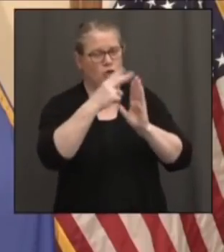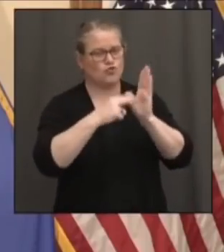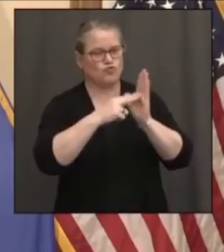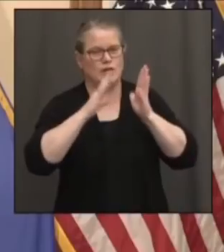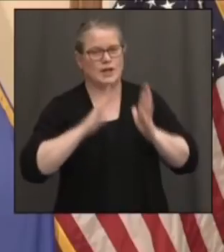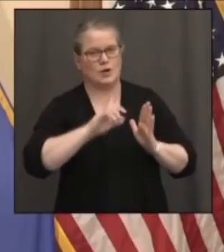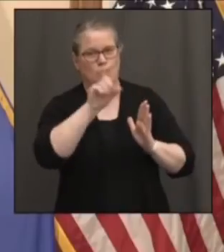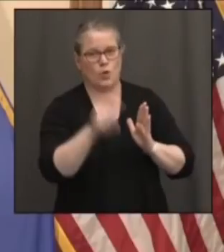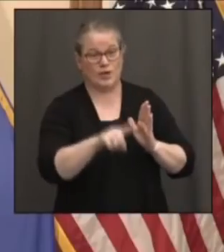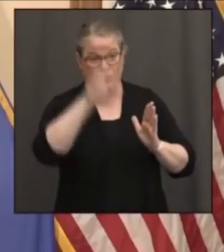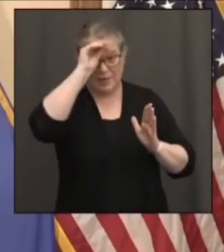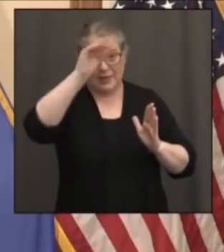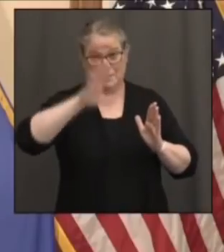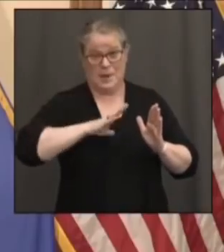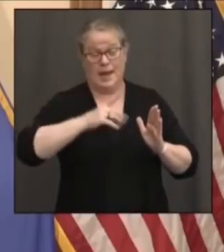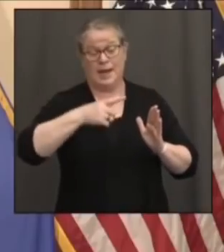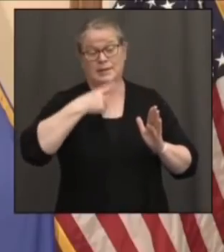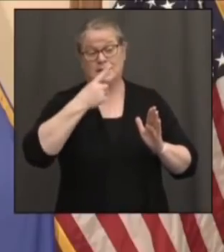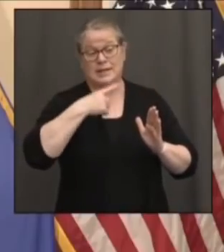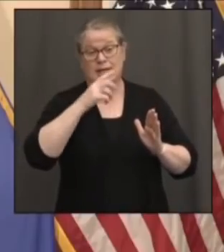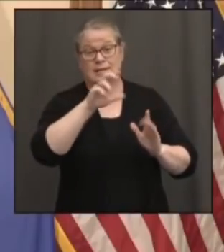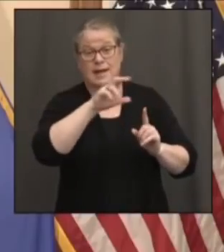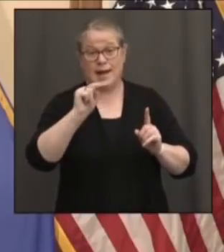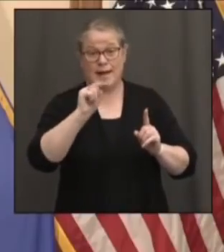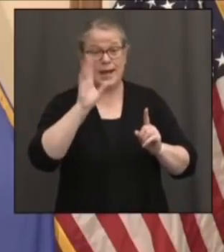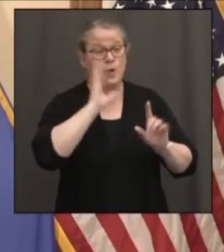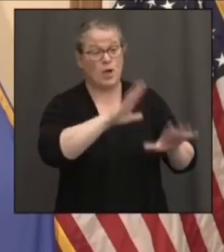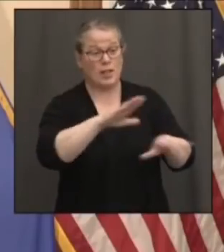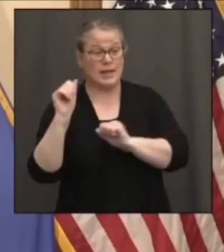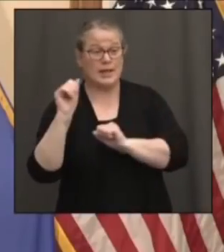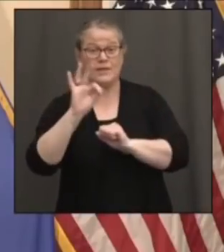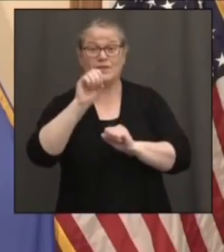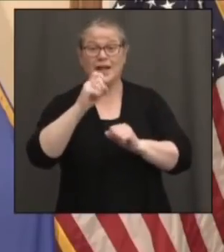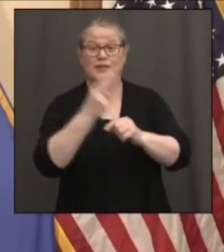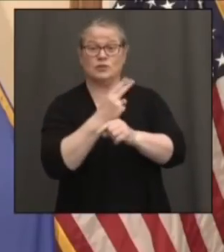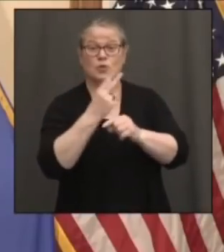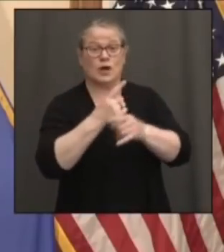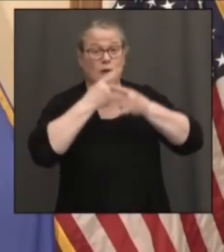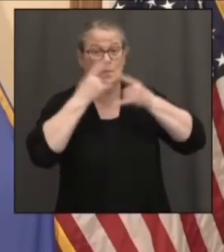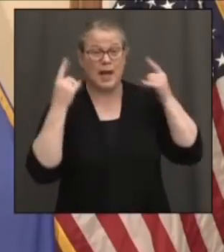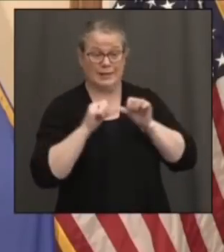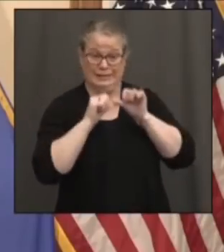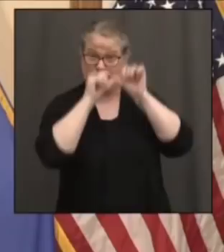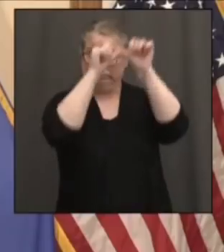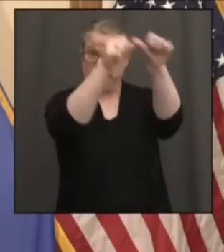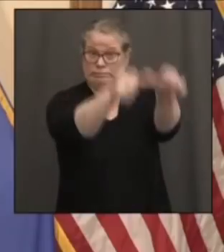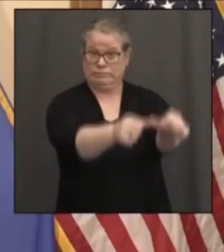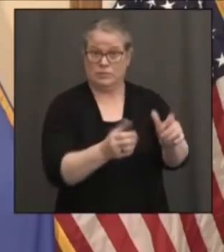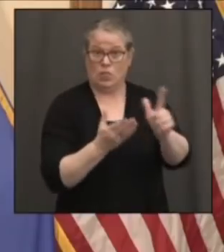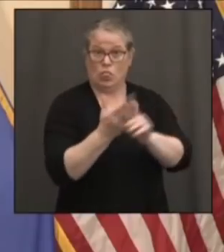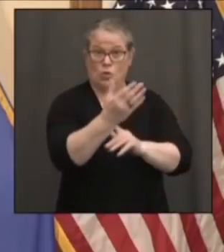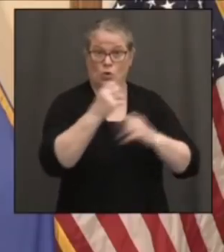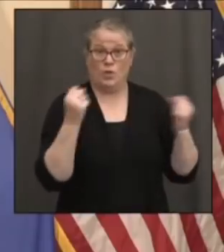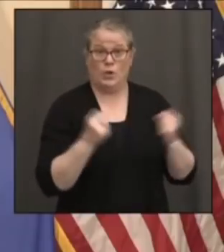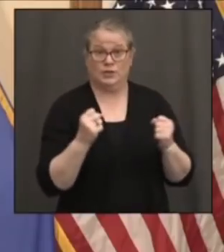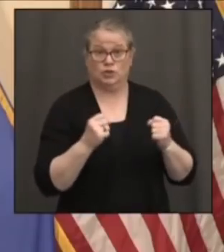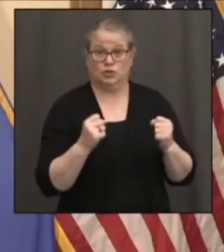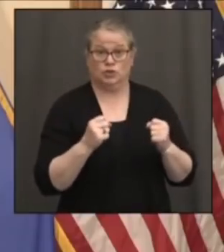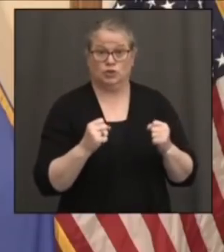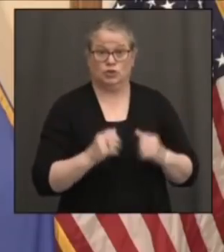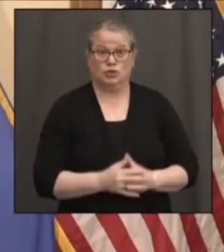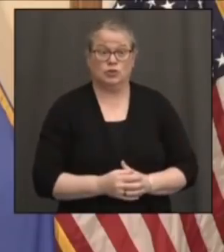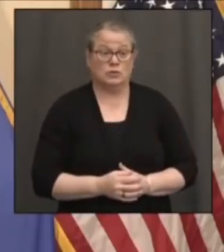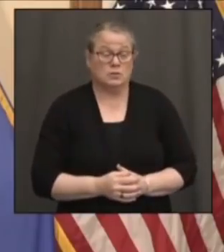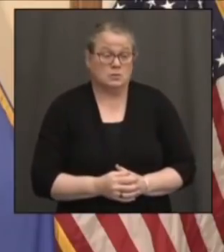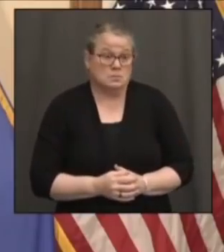he's going to leave Connecticut if he has to wear a mask all the way through the winter. So is there can you